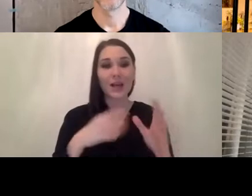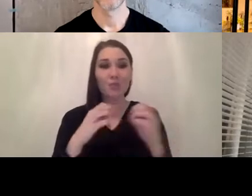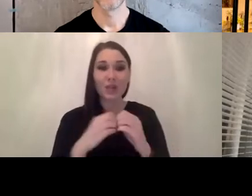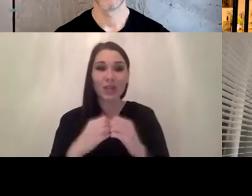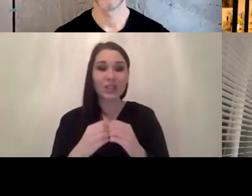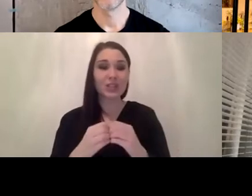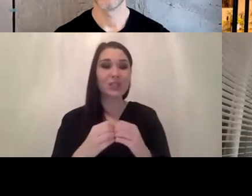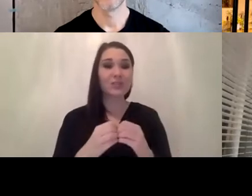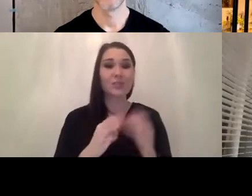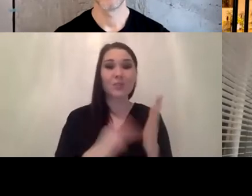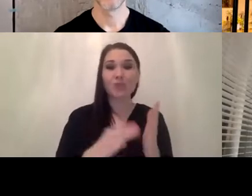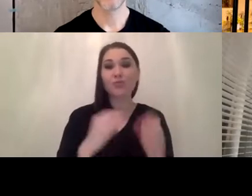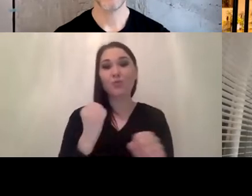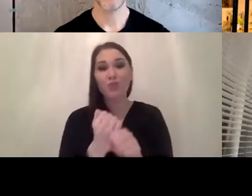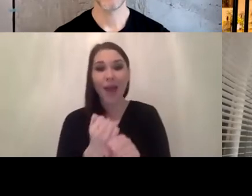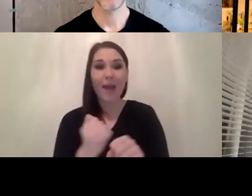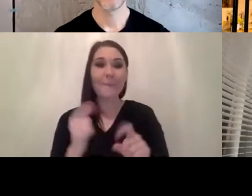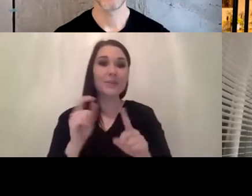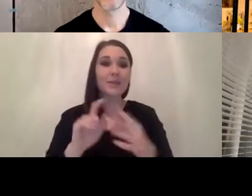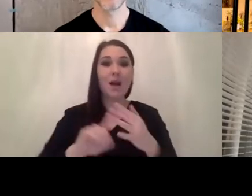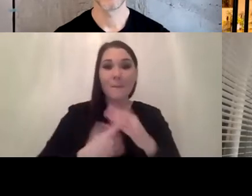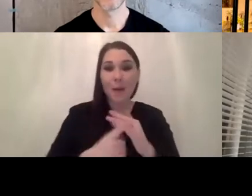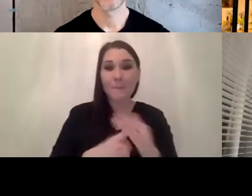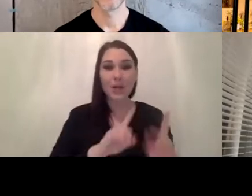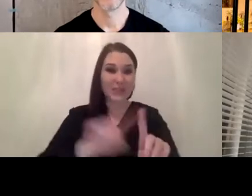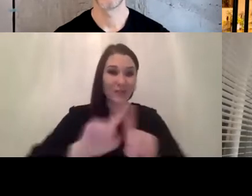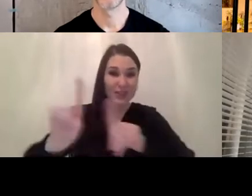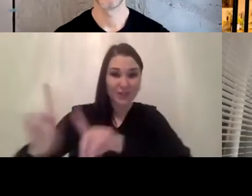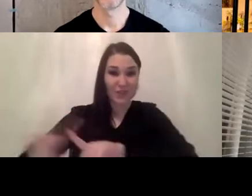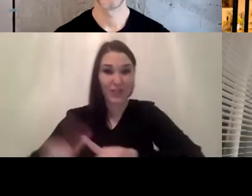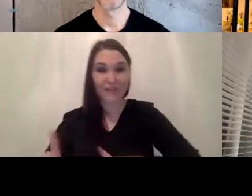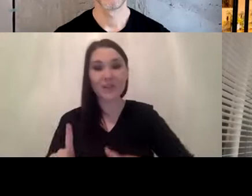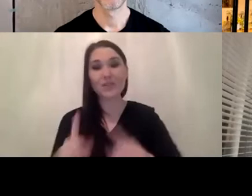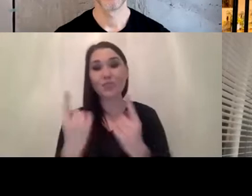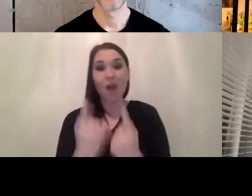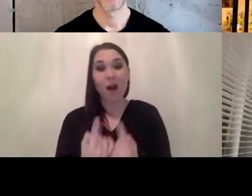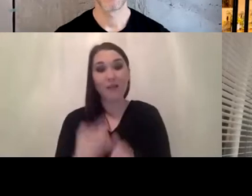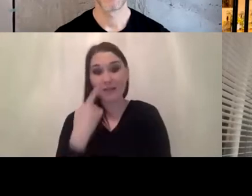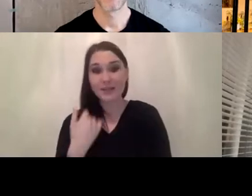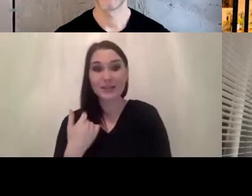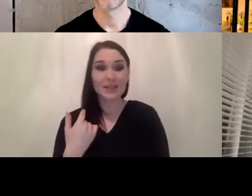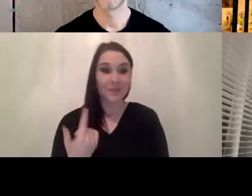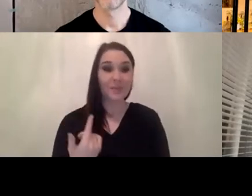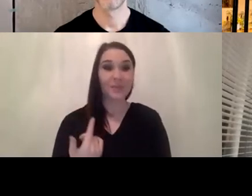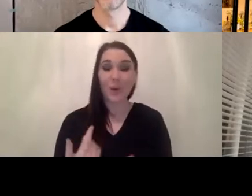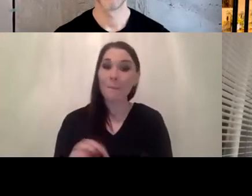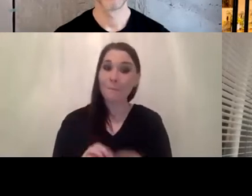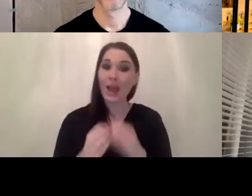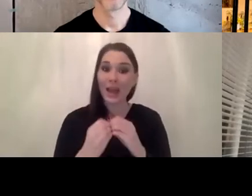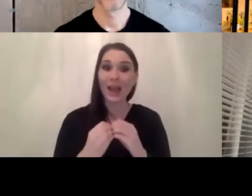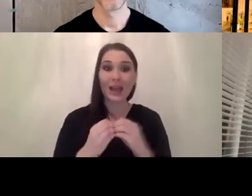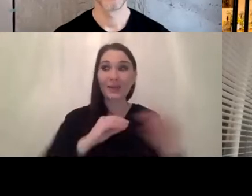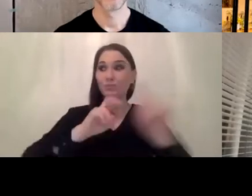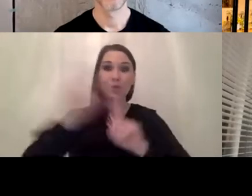Merchants, Graham's, the Plumbers. So lots of sexy, exciting sort of products we're making and moving around the country